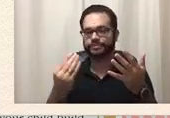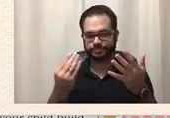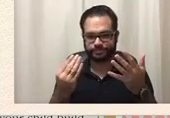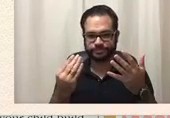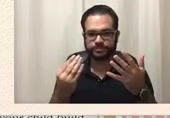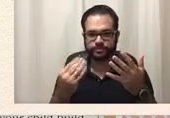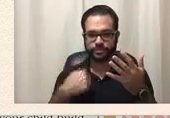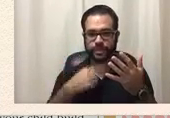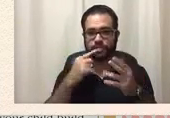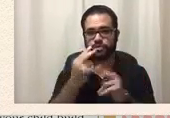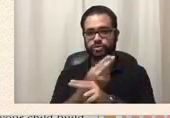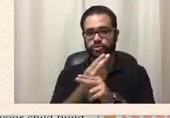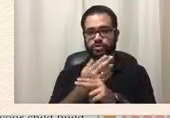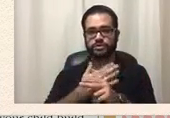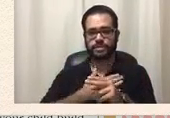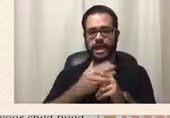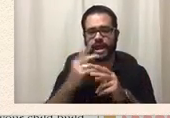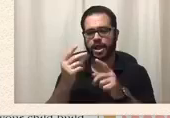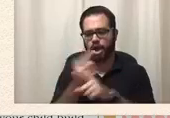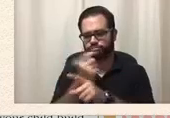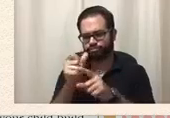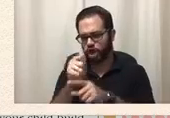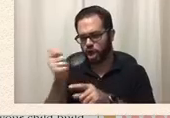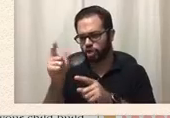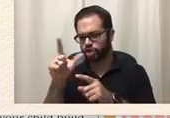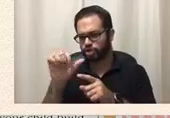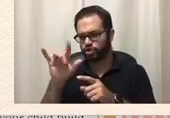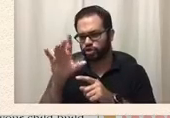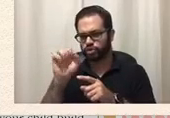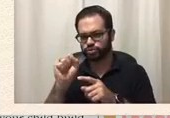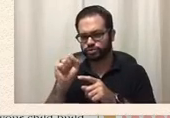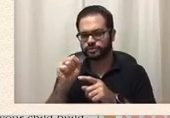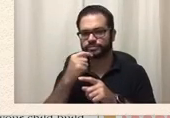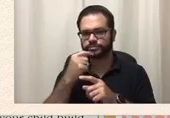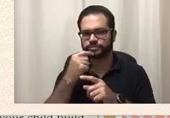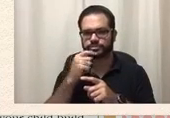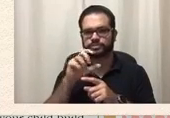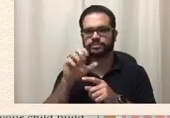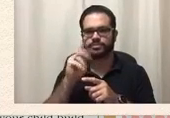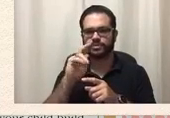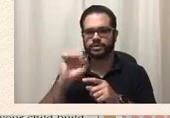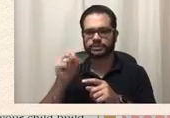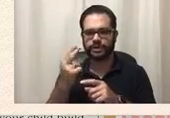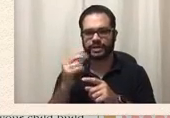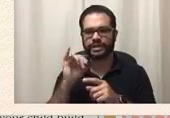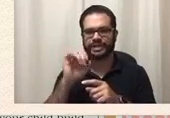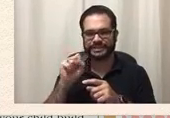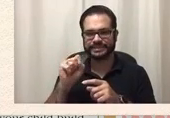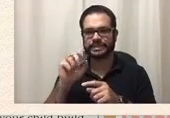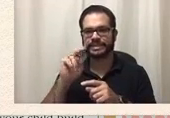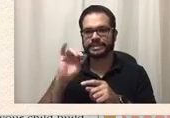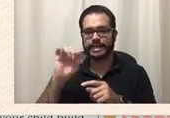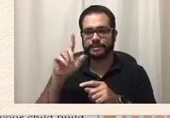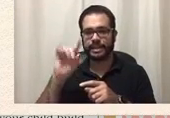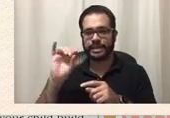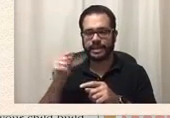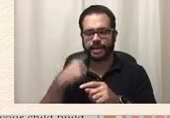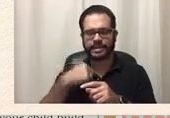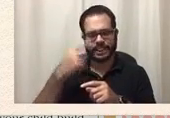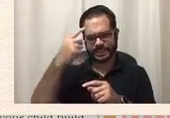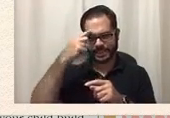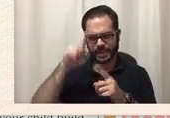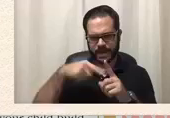clues around the word nibbling where it says Sarah's nibbling on a cookie. And I'm going to think about what do I think the word